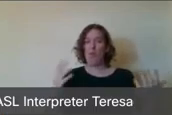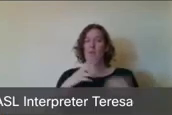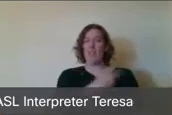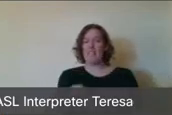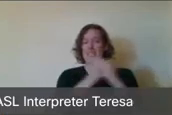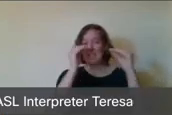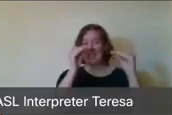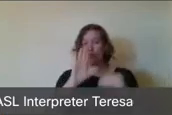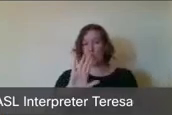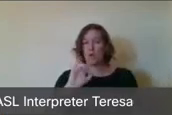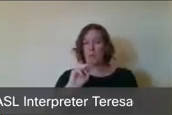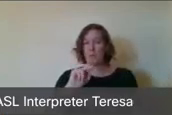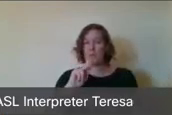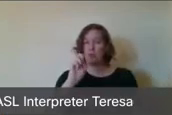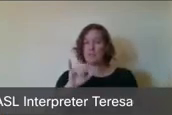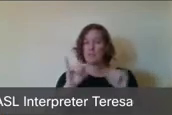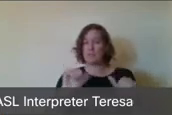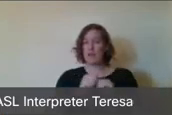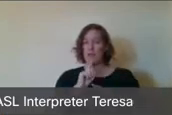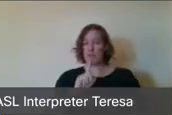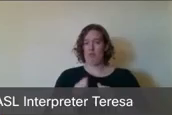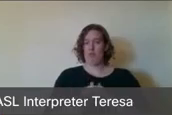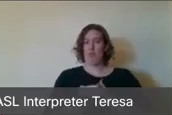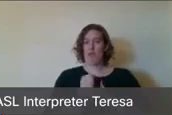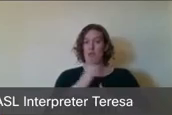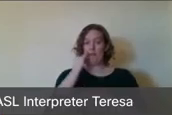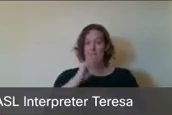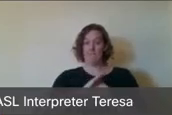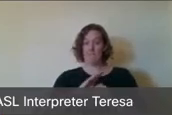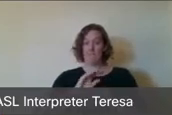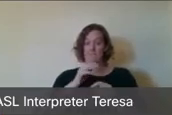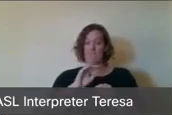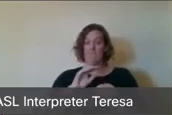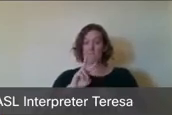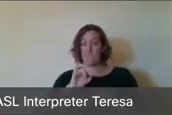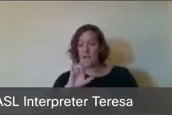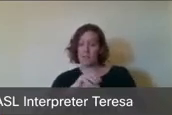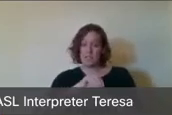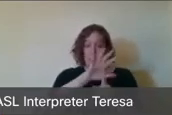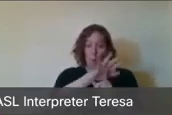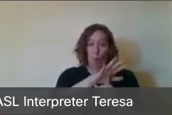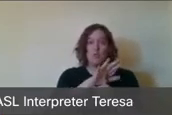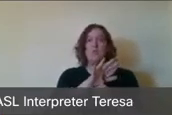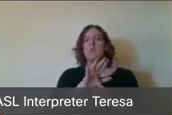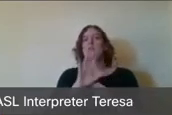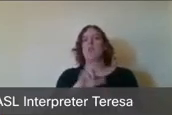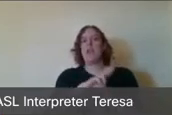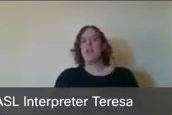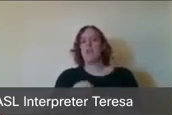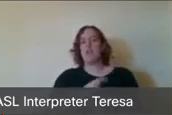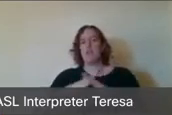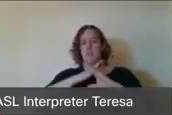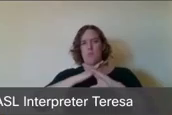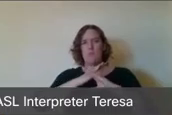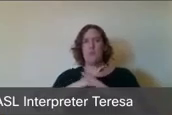to respond to a threat. So if you're exposed to a virus, your body's natural defenses can fight it off. That protection against the